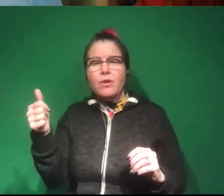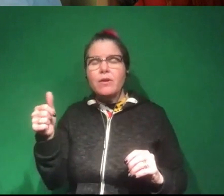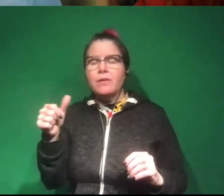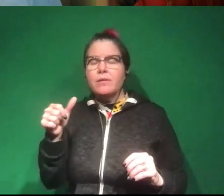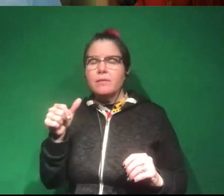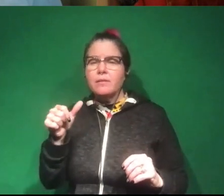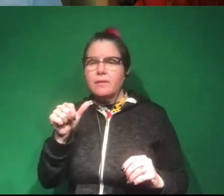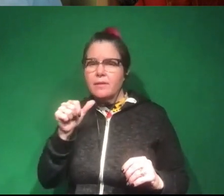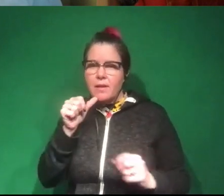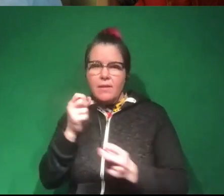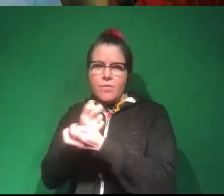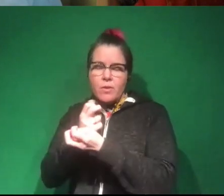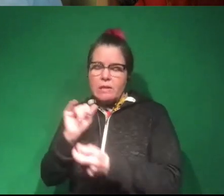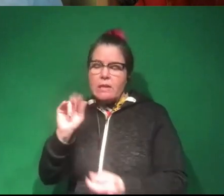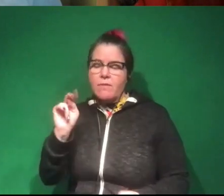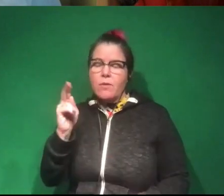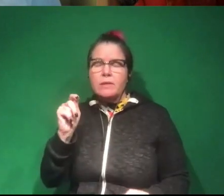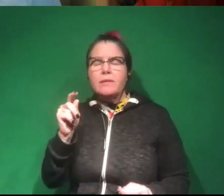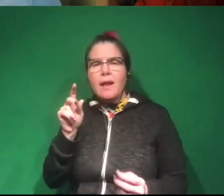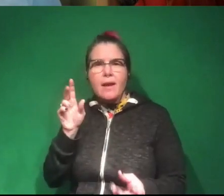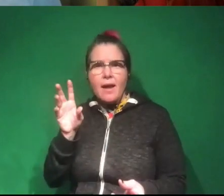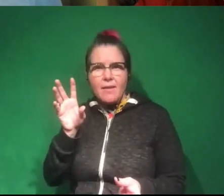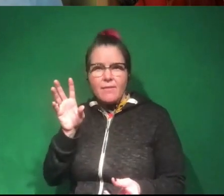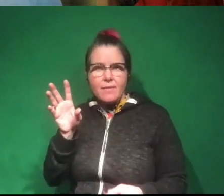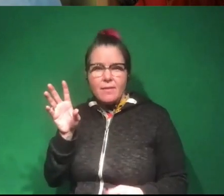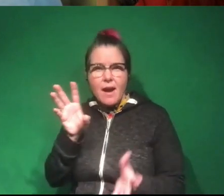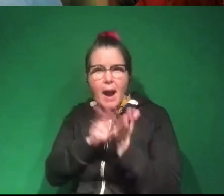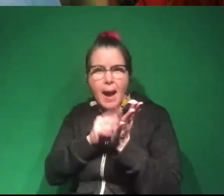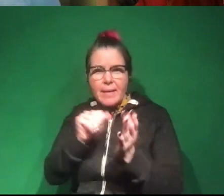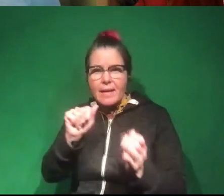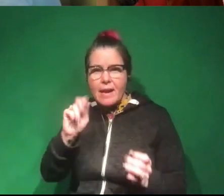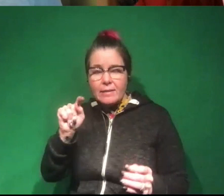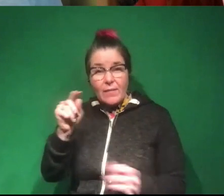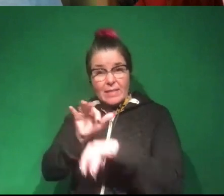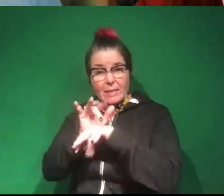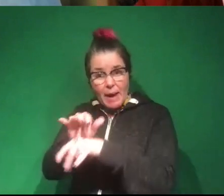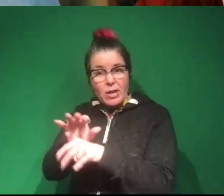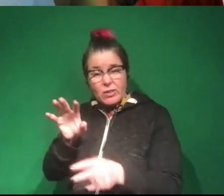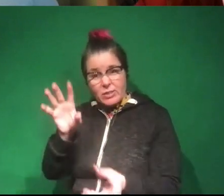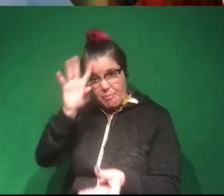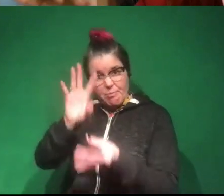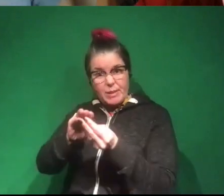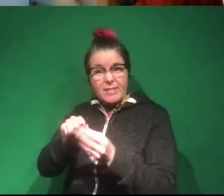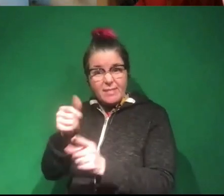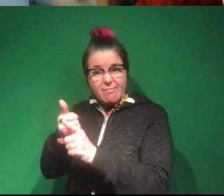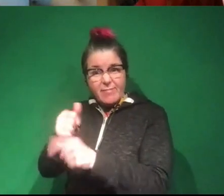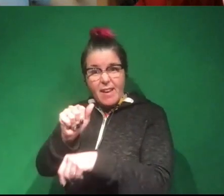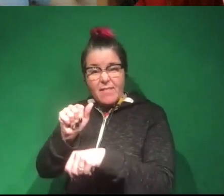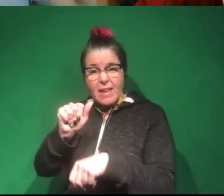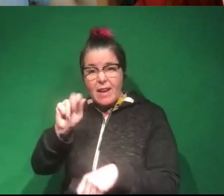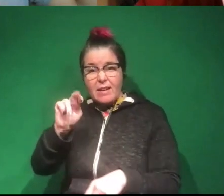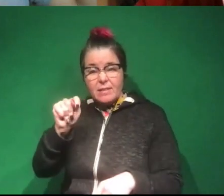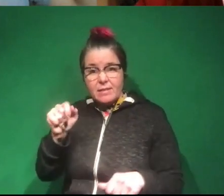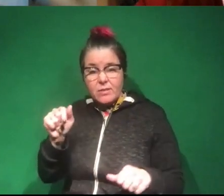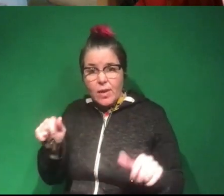invertebrates that mimic ants. So you can find spiders that pretend to be ants. They'll actually lift up that front pair